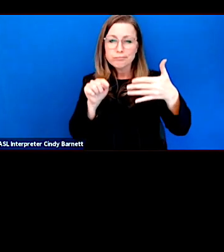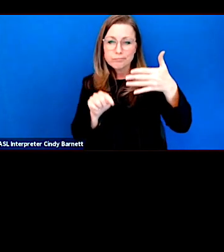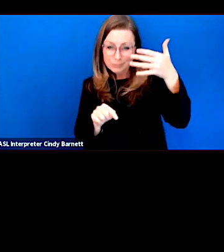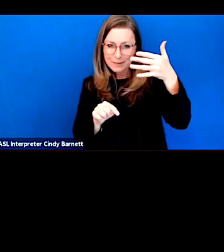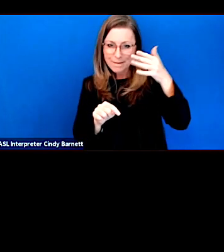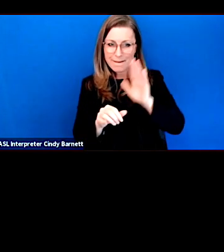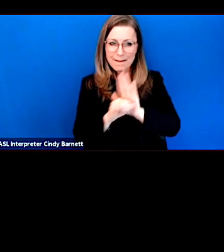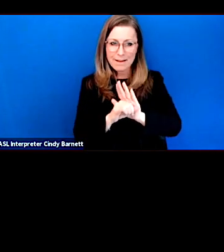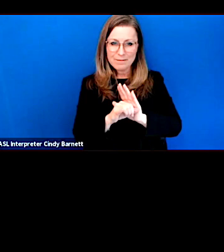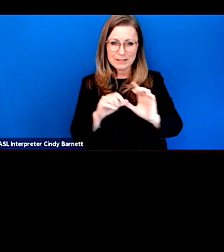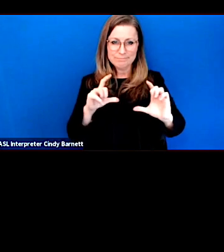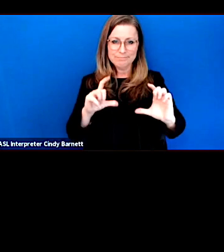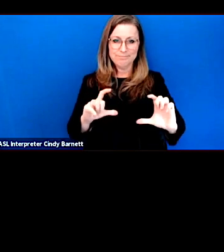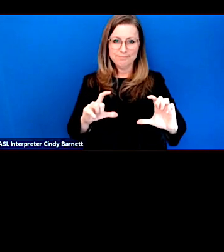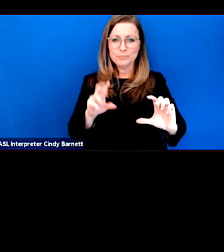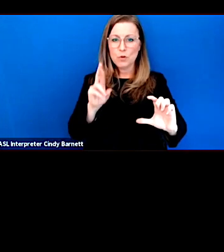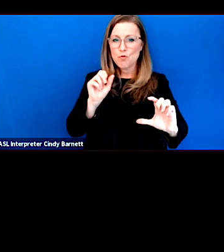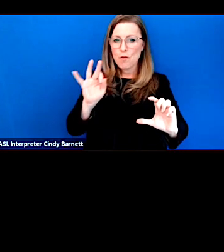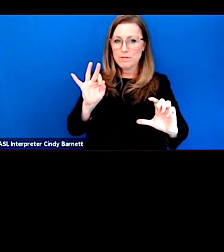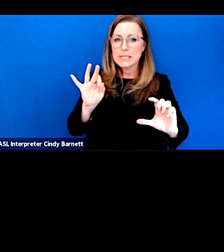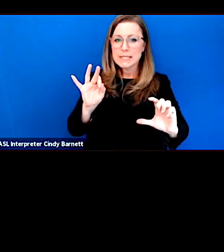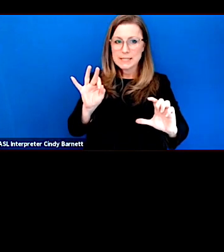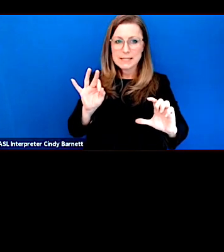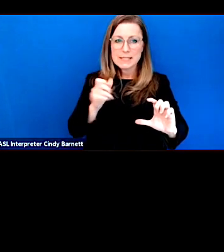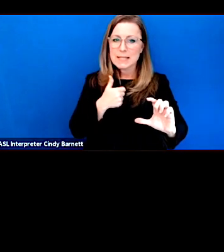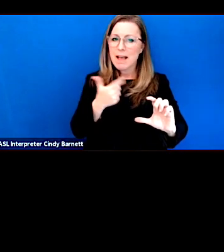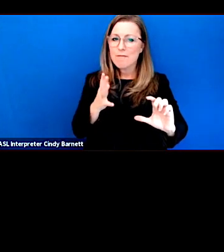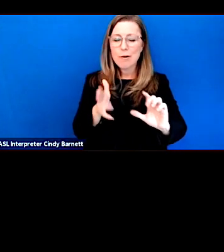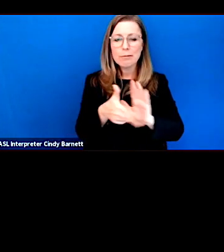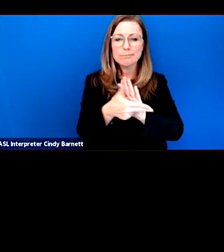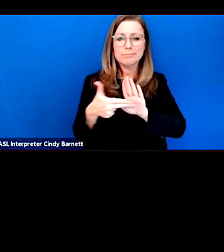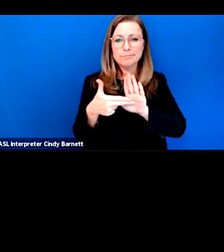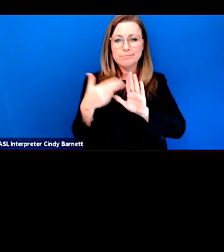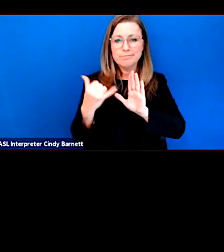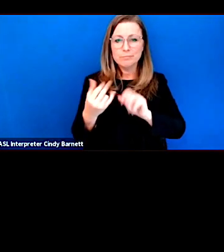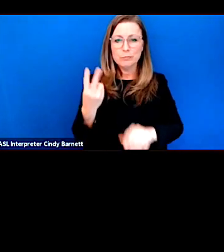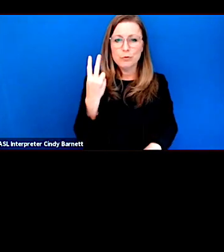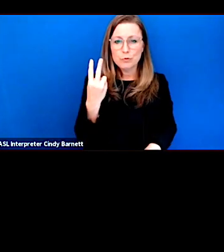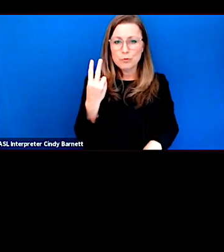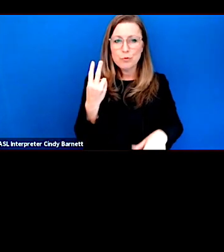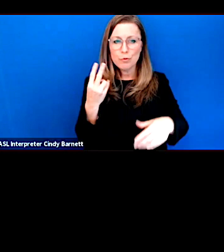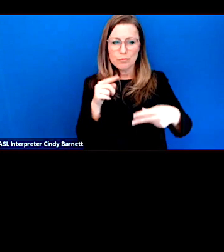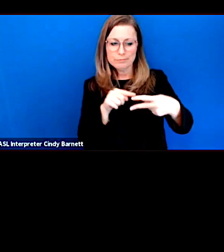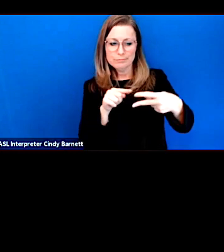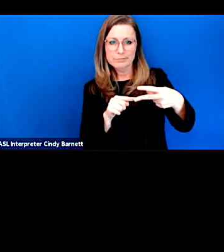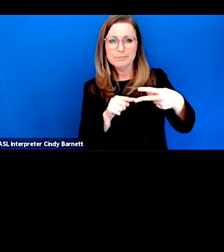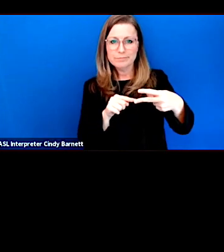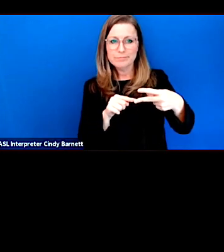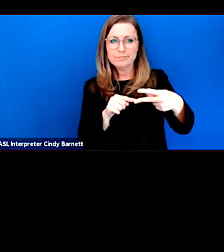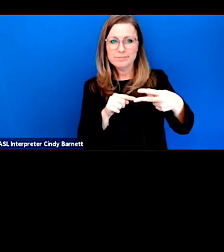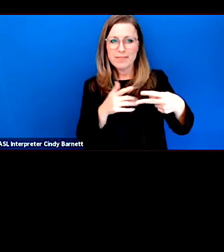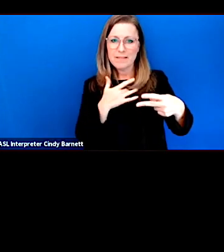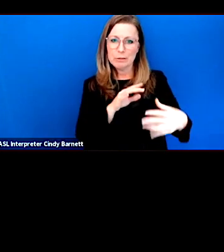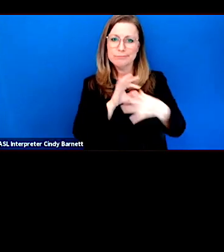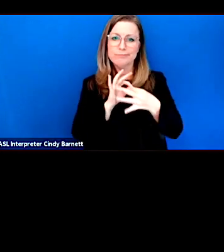And what I'm going to do, I've already highlighted 2 pieces that I found were most relevant to the synthesis question: what factors influence women of